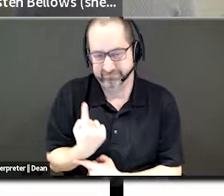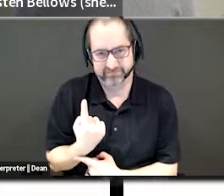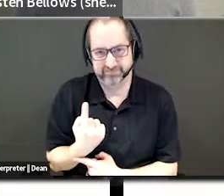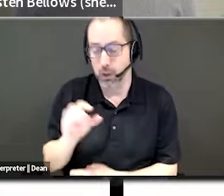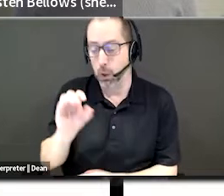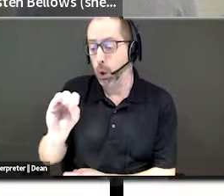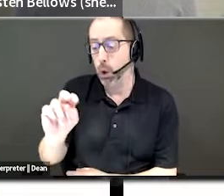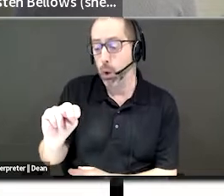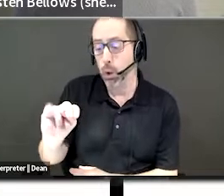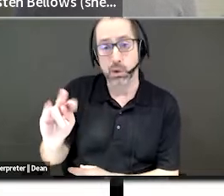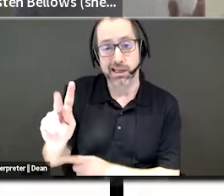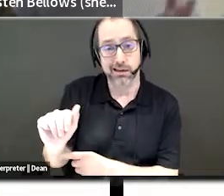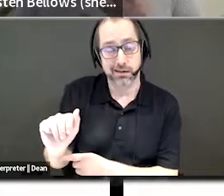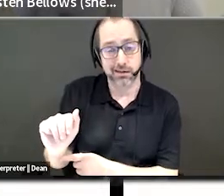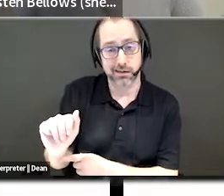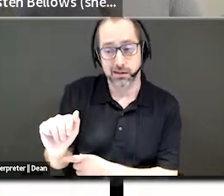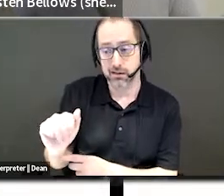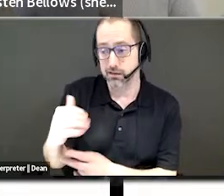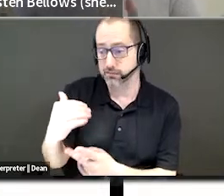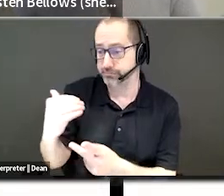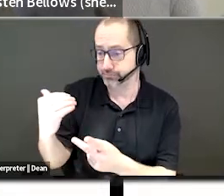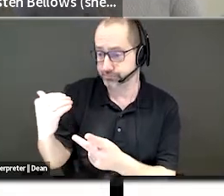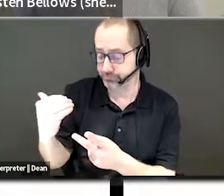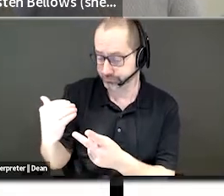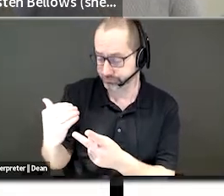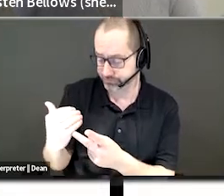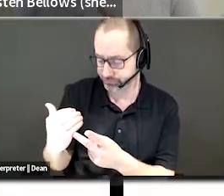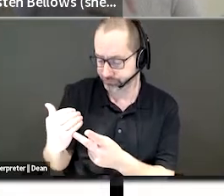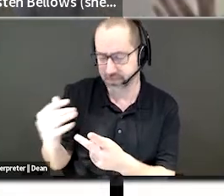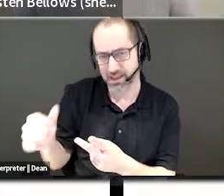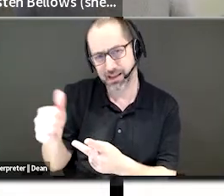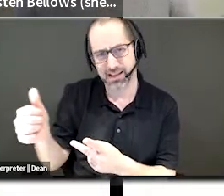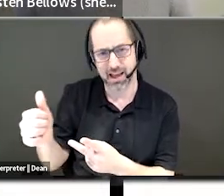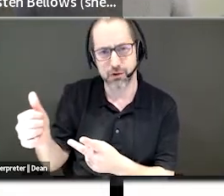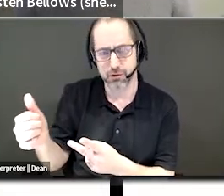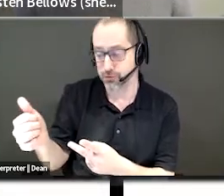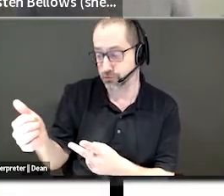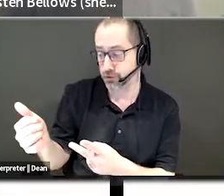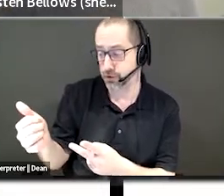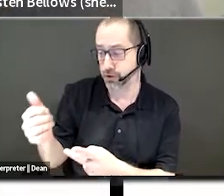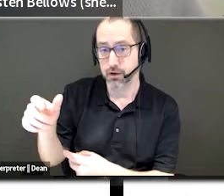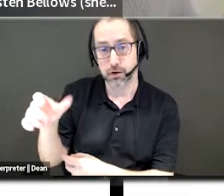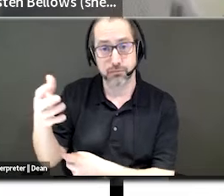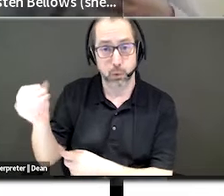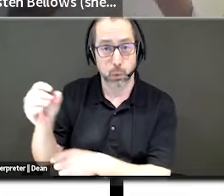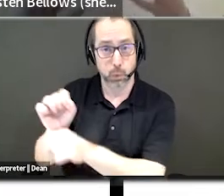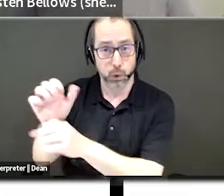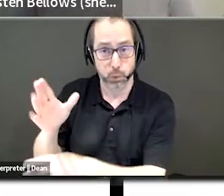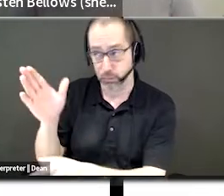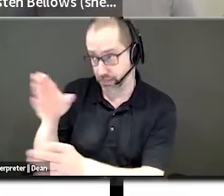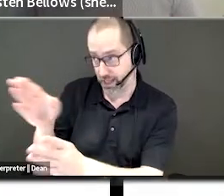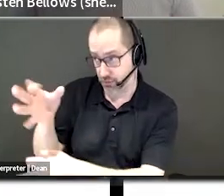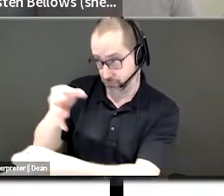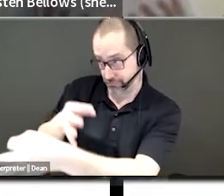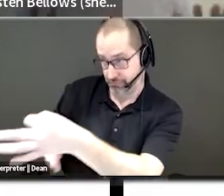Onika, and then I also had another coworker who was going to take Onika's place, but